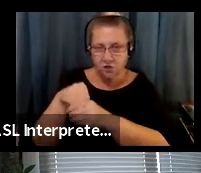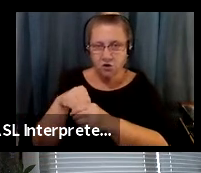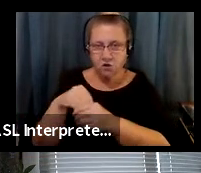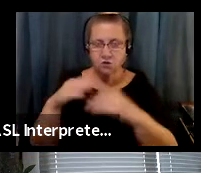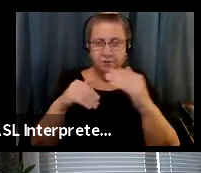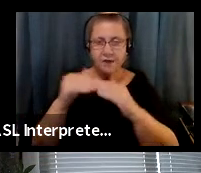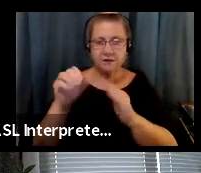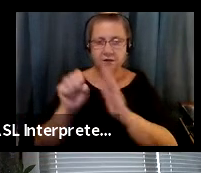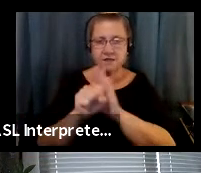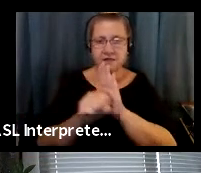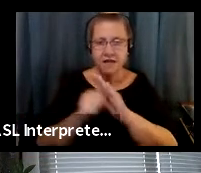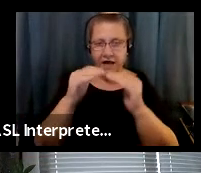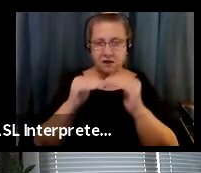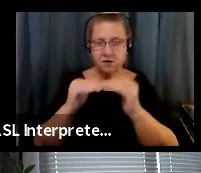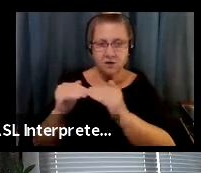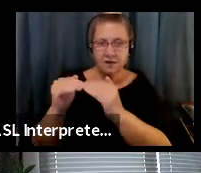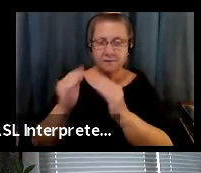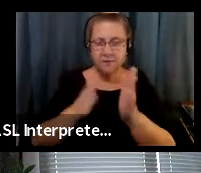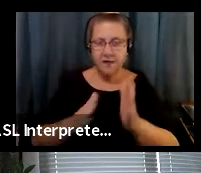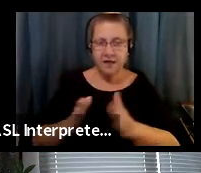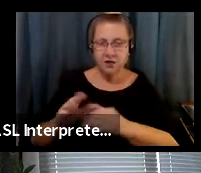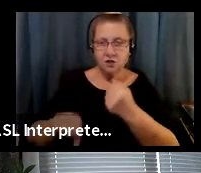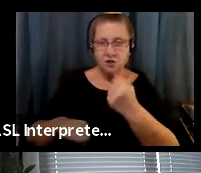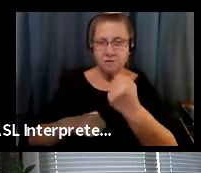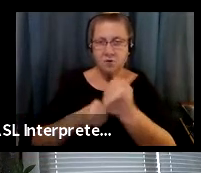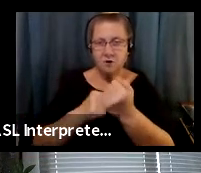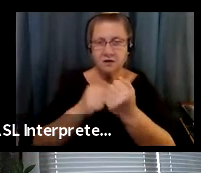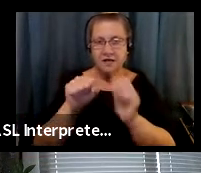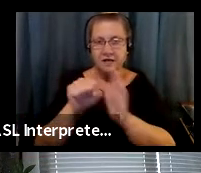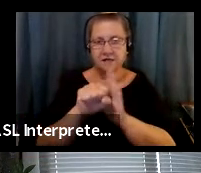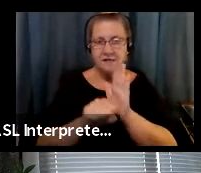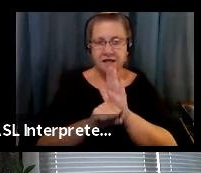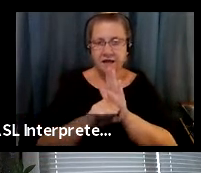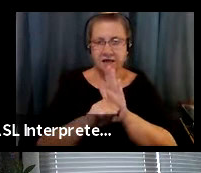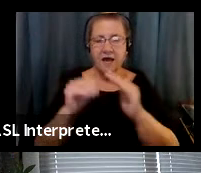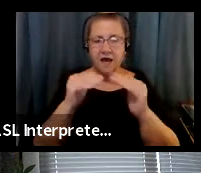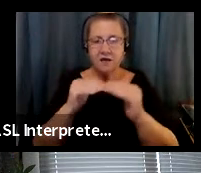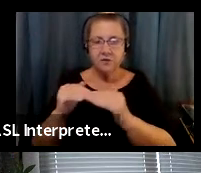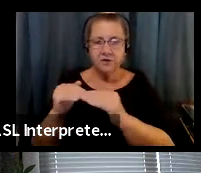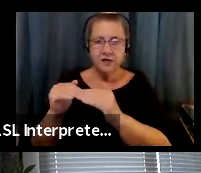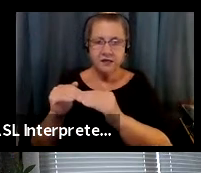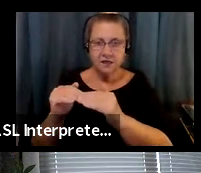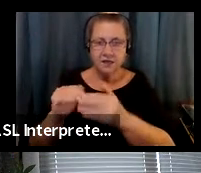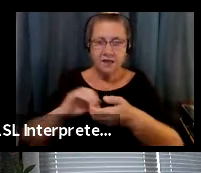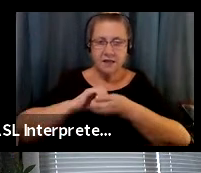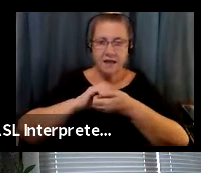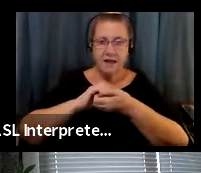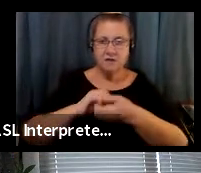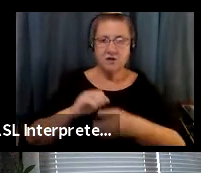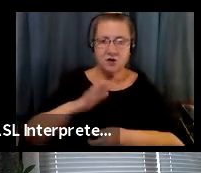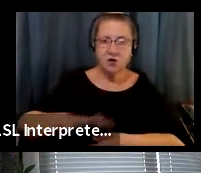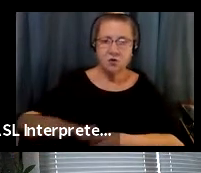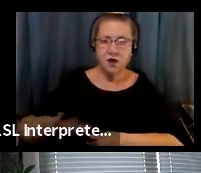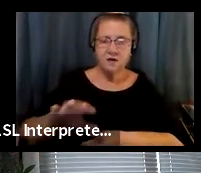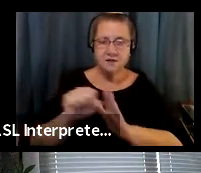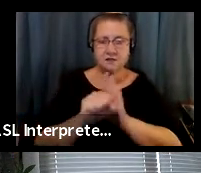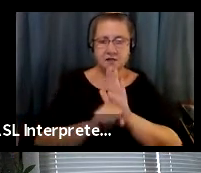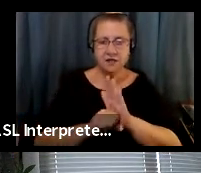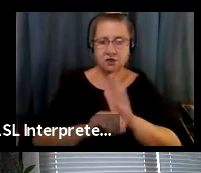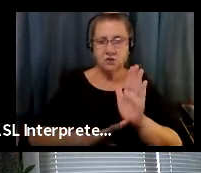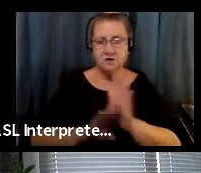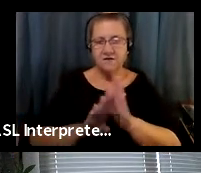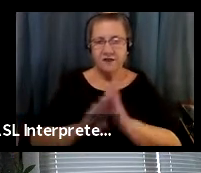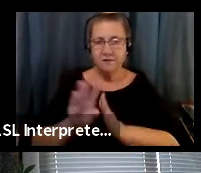equity plan to support state equity liaisons in 8 other centers across the department, to develop tools that will